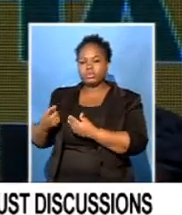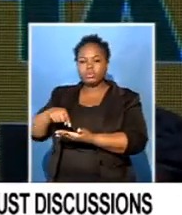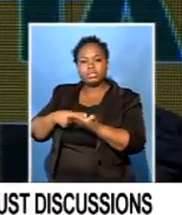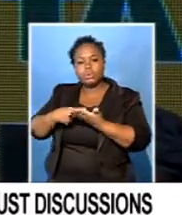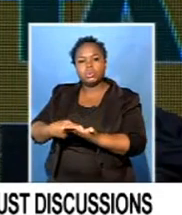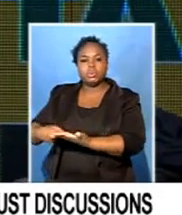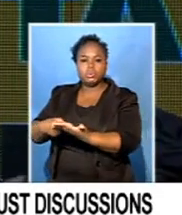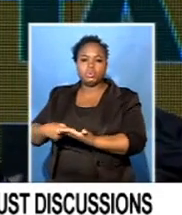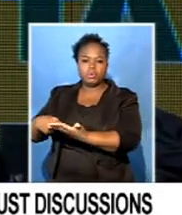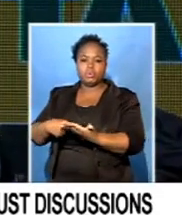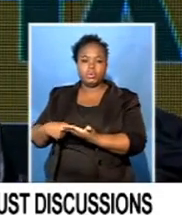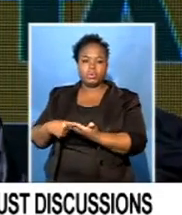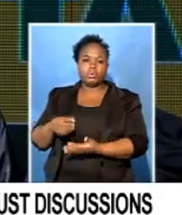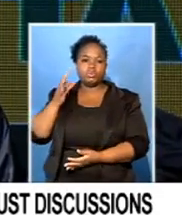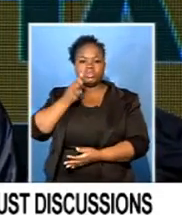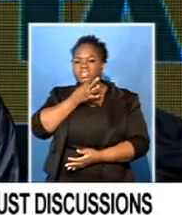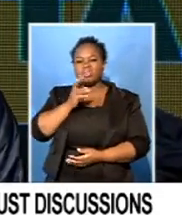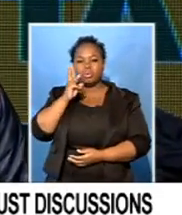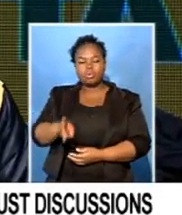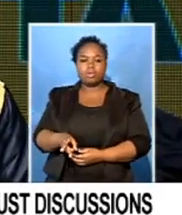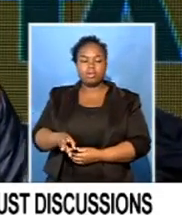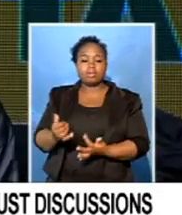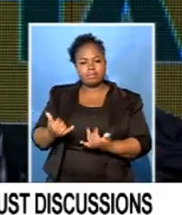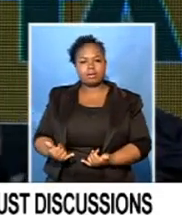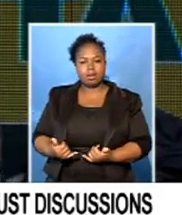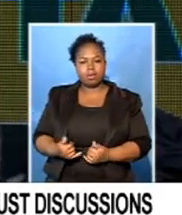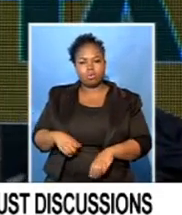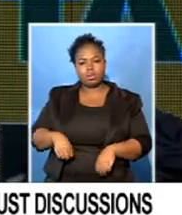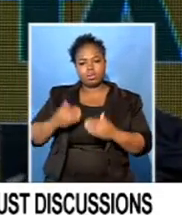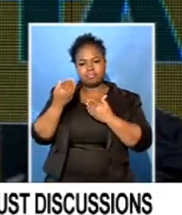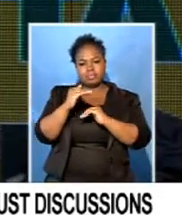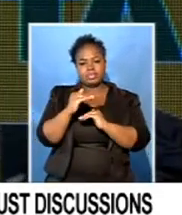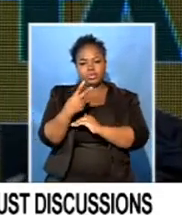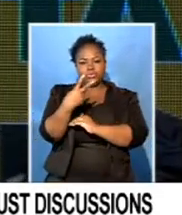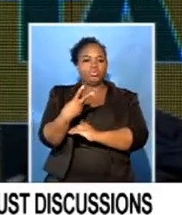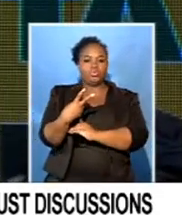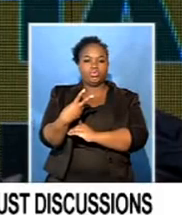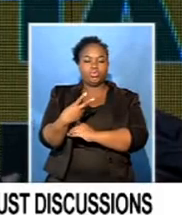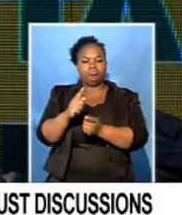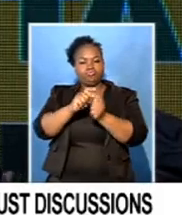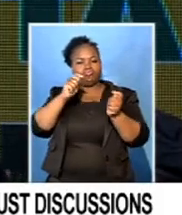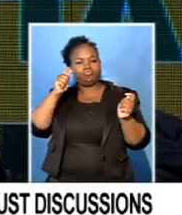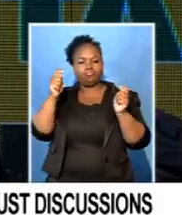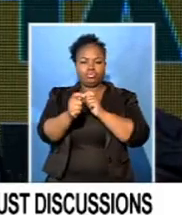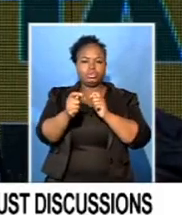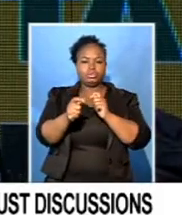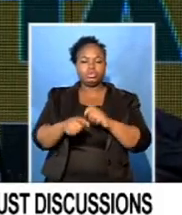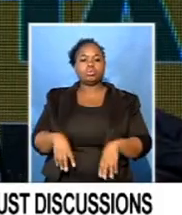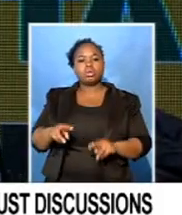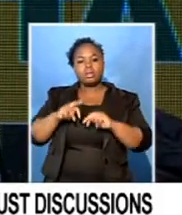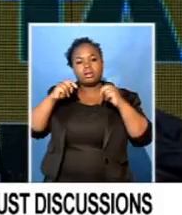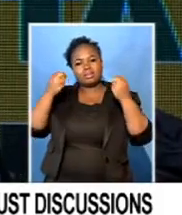the second, more radical phase of transition to a national